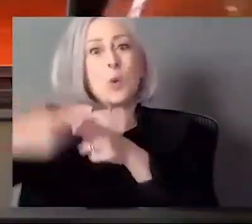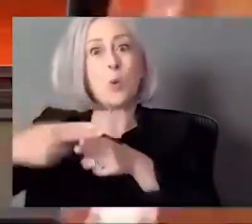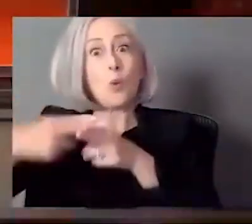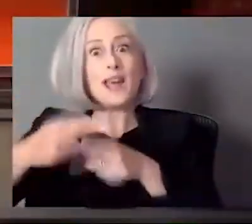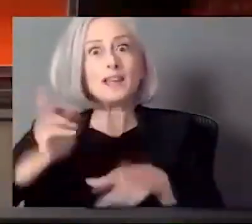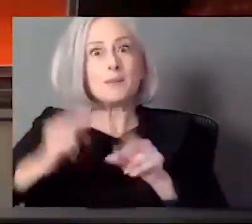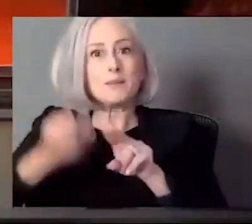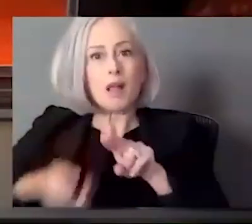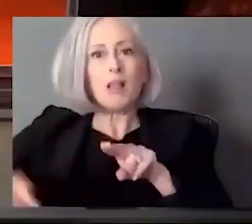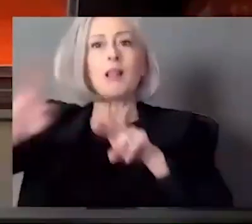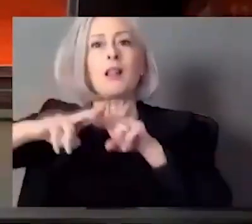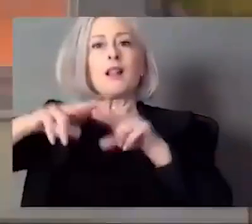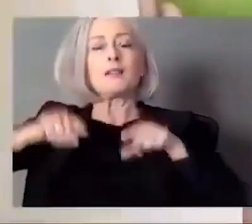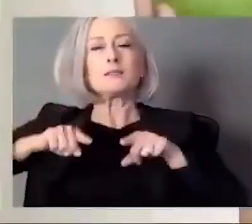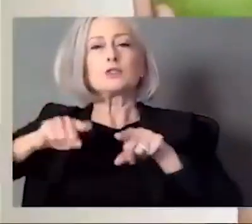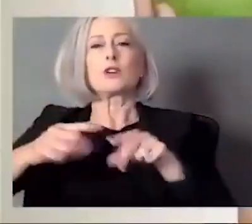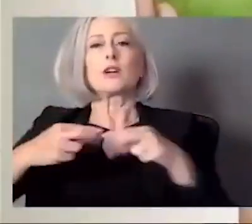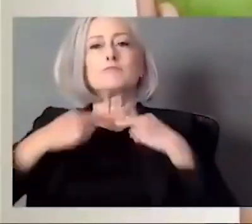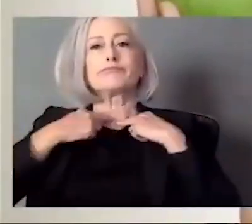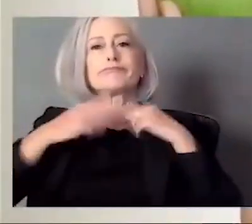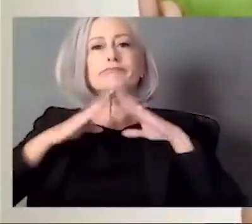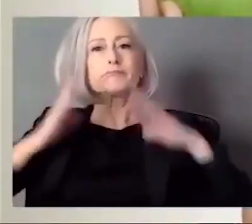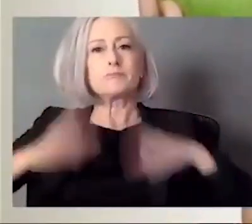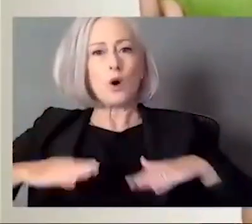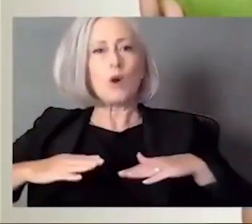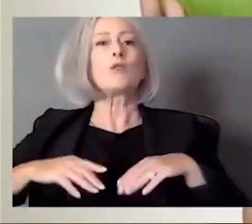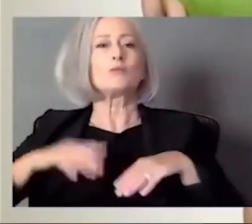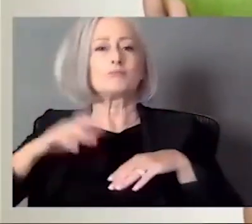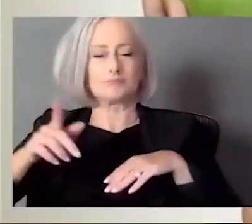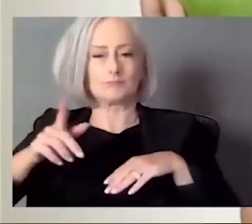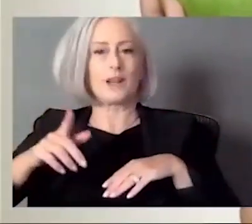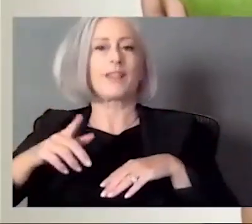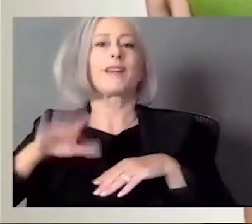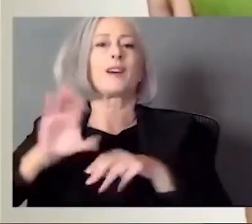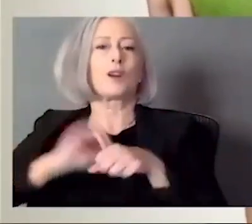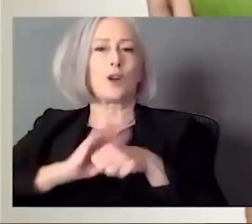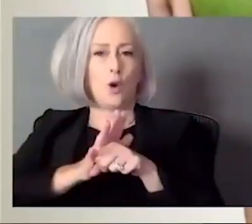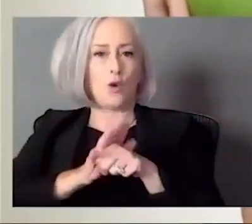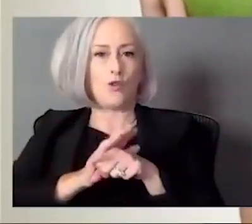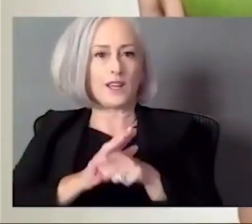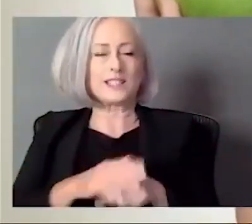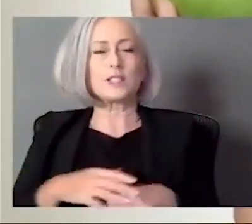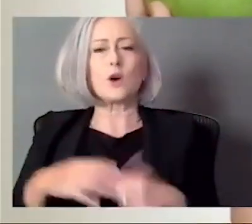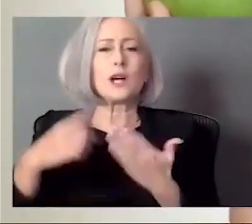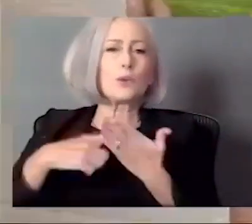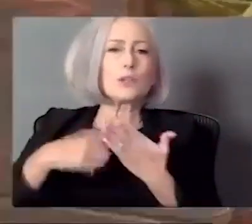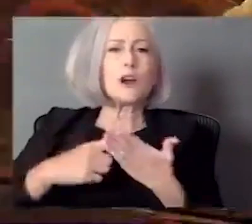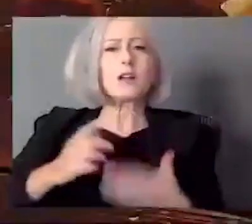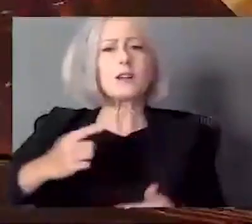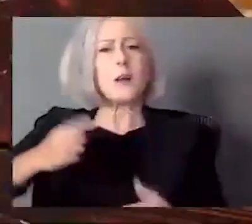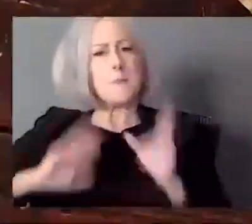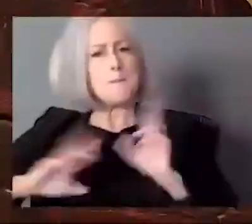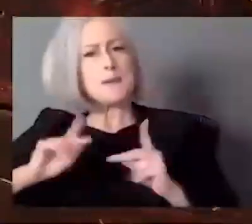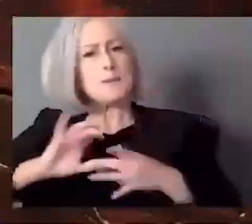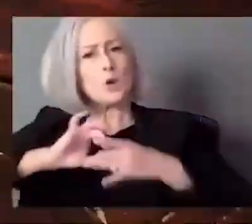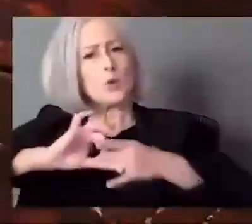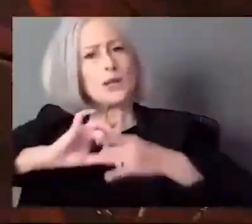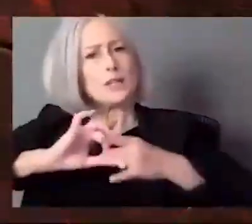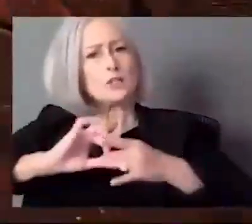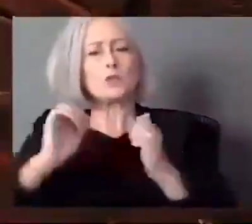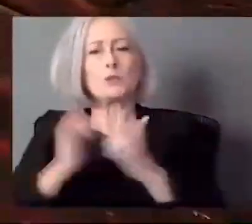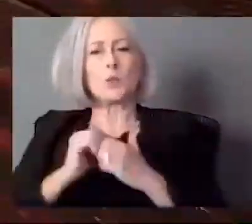So, wavy hickory barbecue chips. There's a good visual Yummy. for you. so we're going to be talking kind of about just our relationship with food and the psychology behind it and